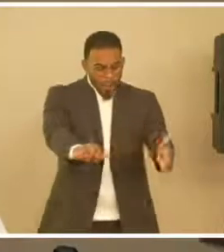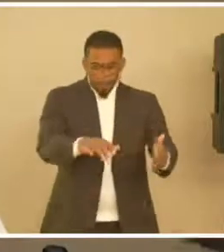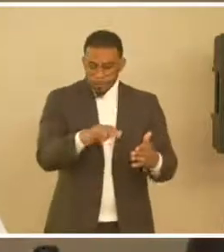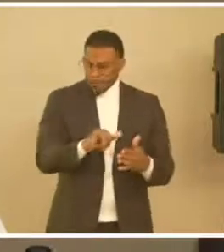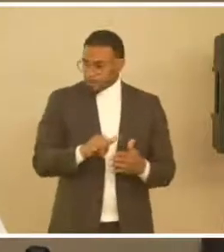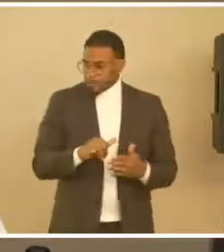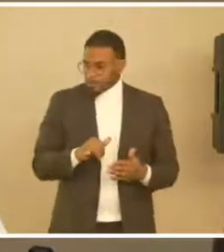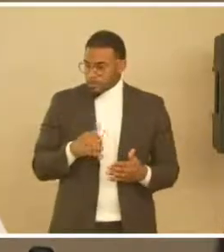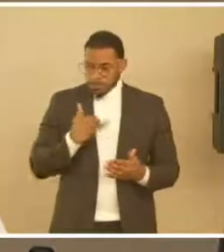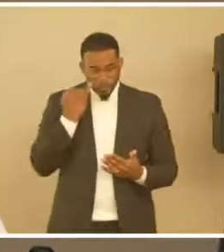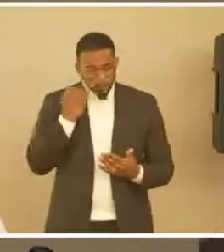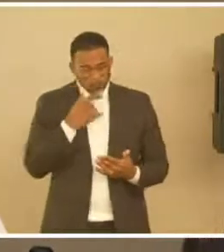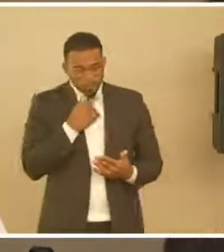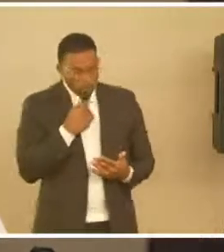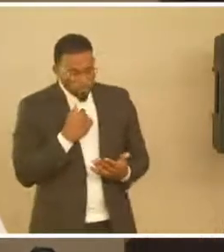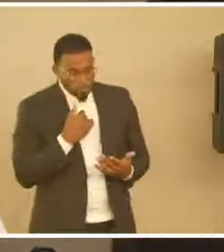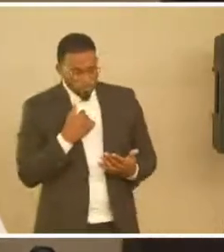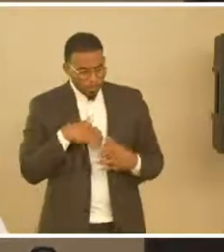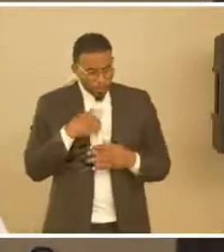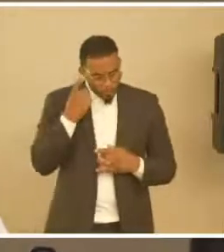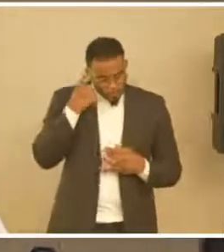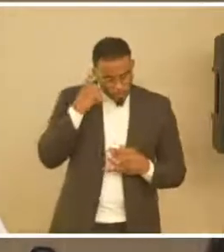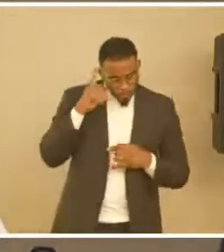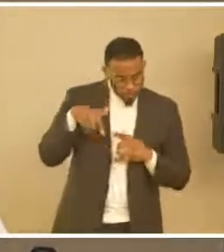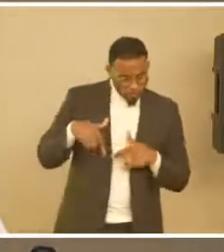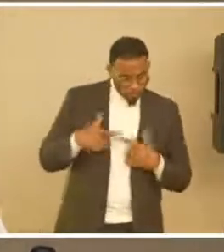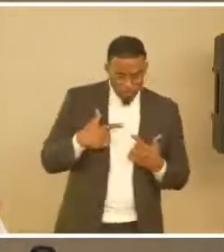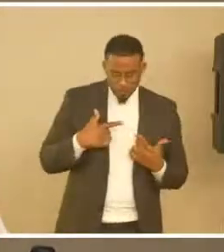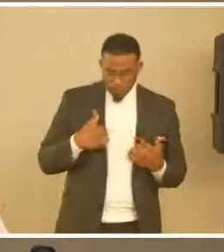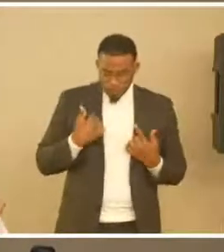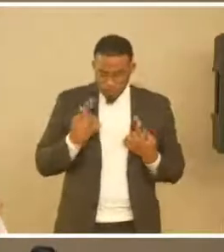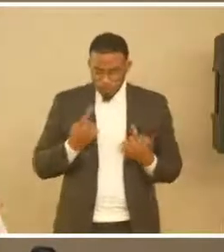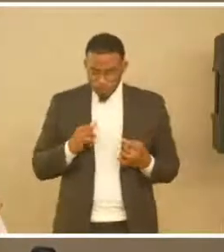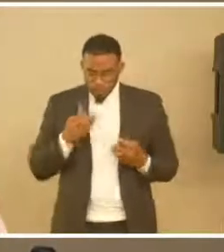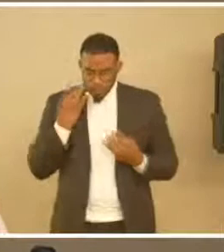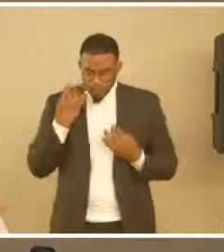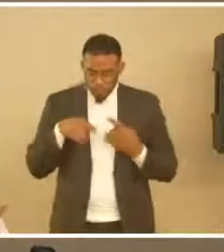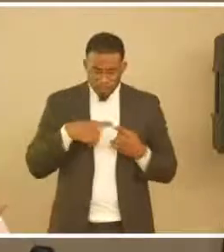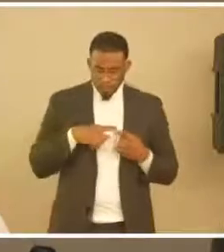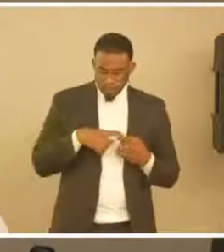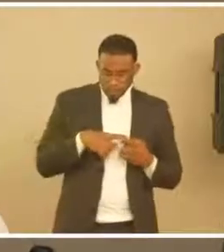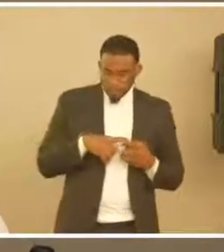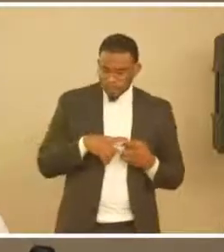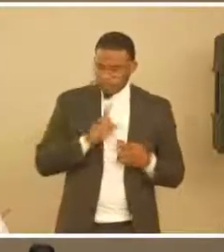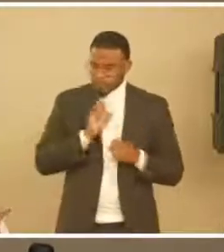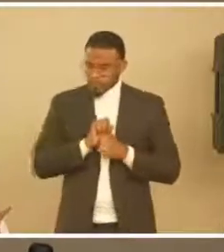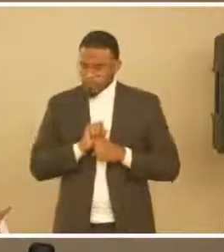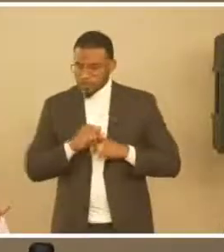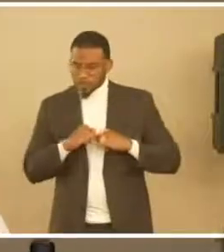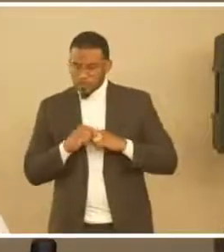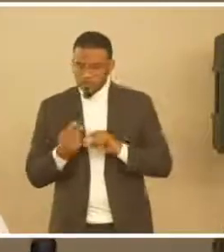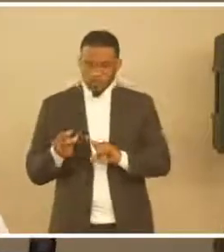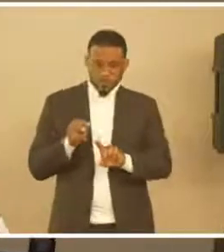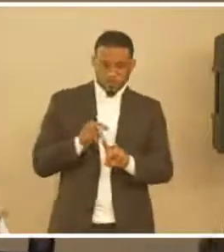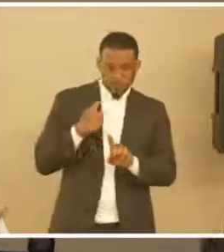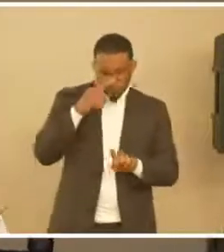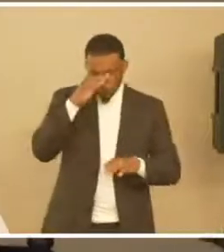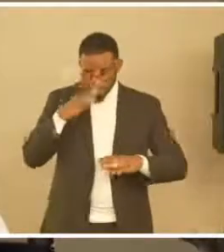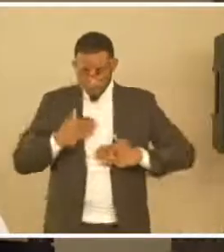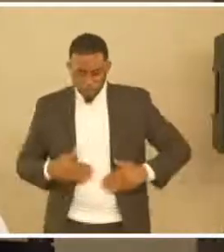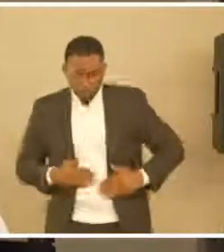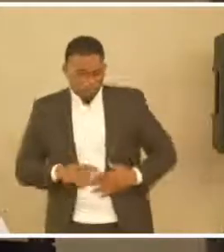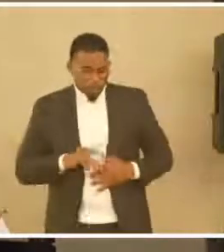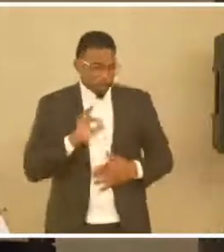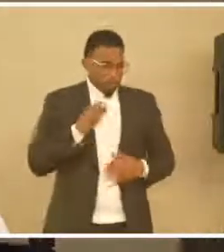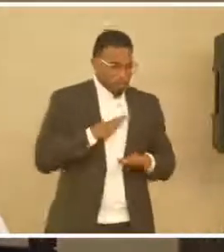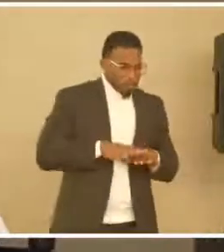had that idea in my mind all my life. Like, I've been like thinking about representations of black bodies on the